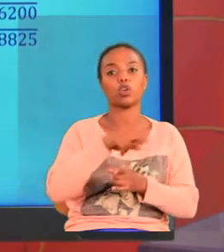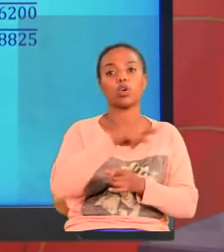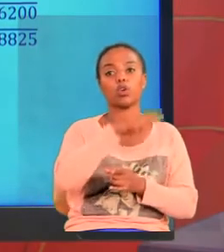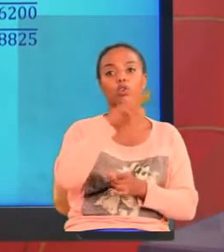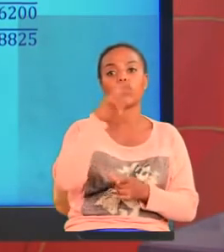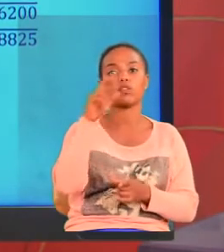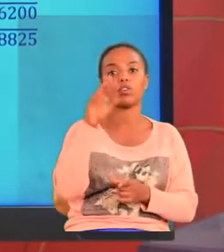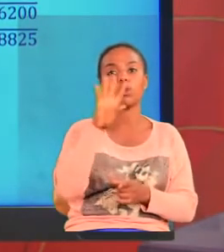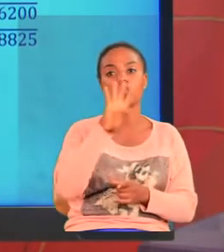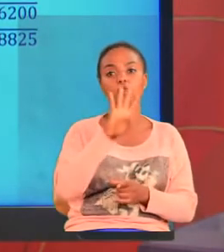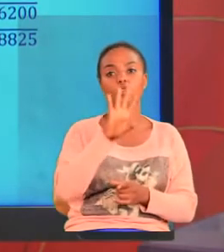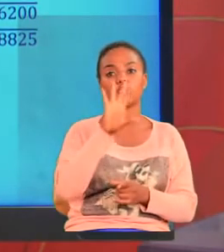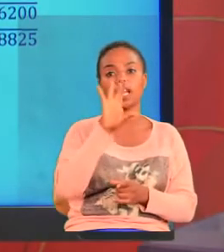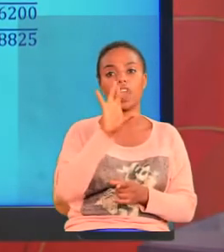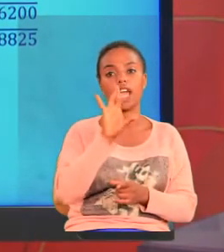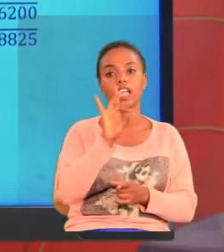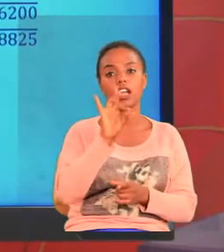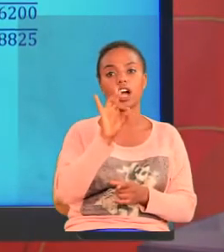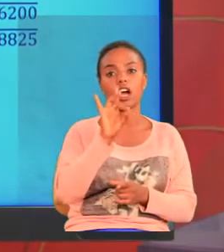of